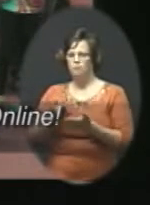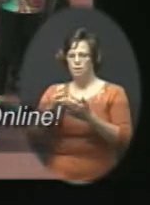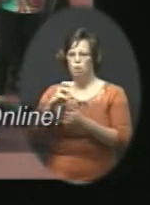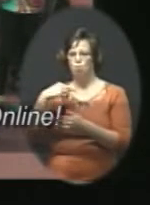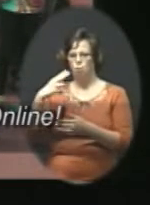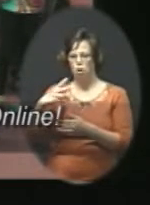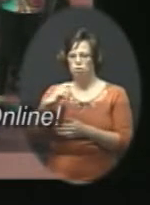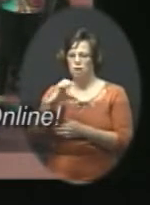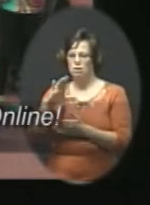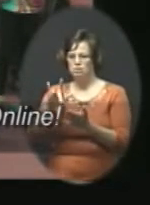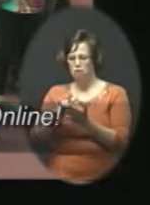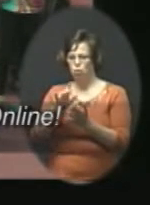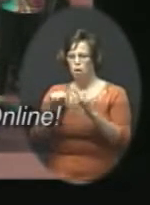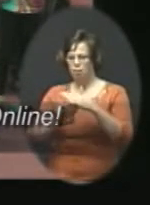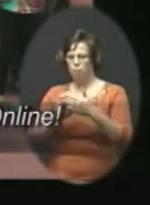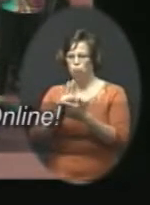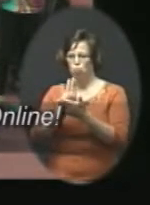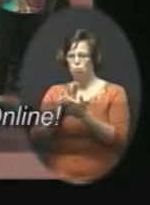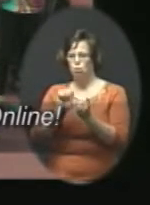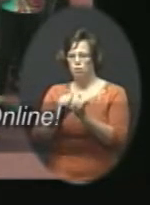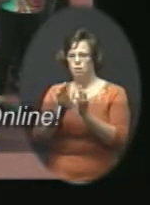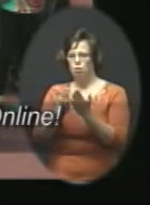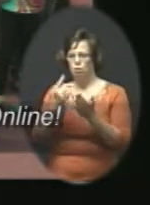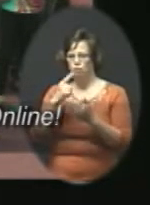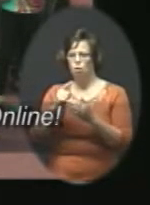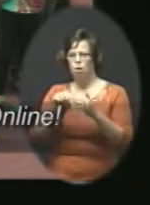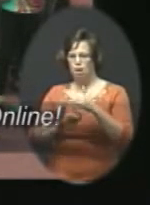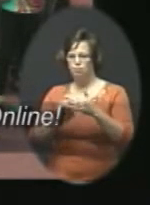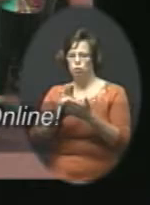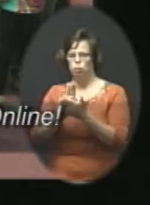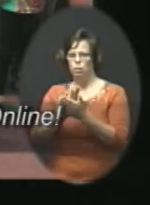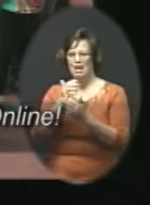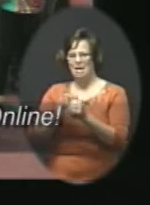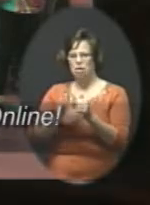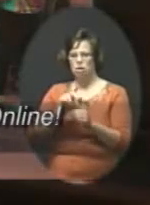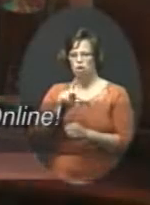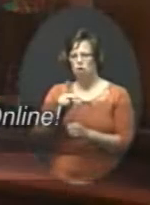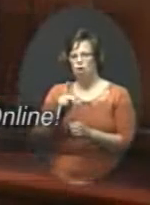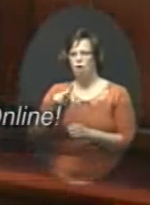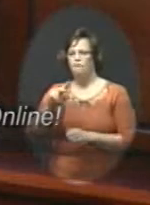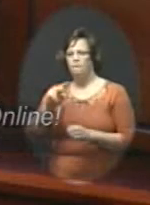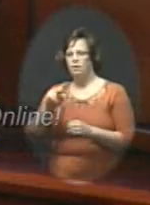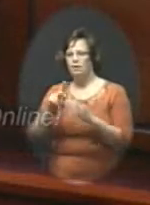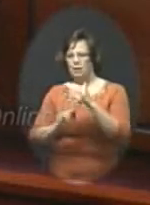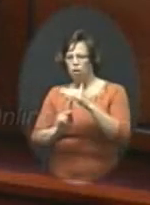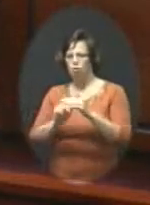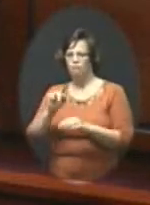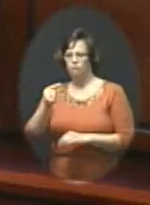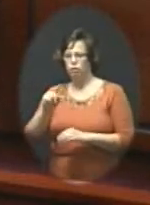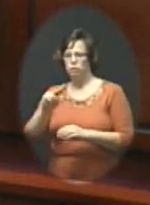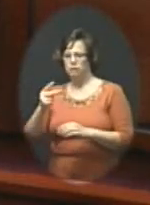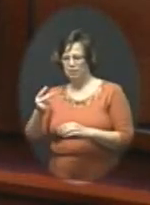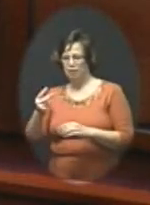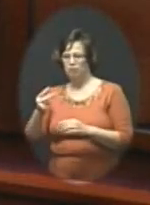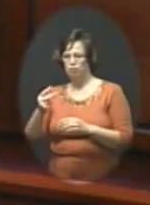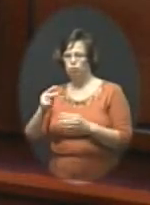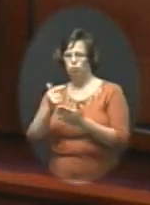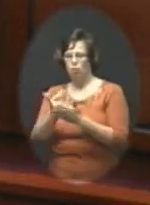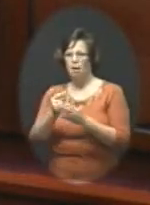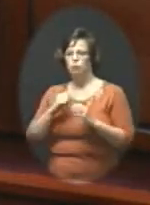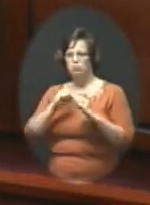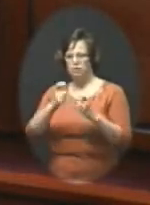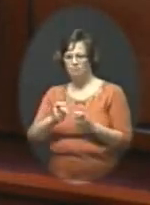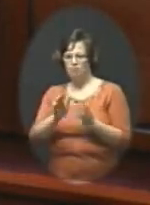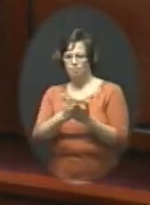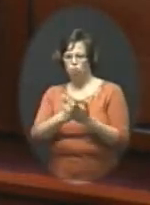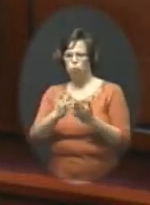Central Elementary schools with a book for primary students. Each kindergarten, first, and second grade student was given a book of their very own to keep and